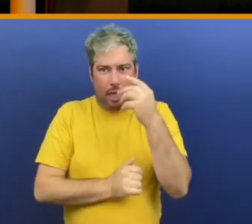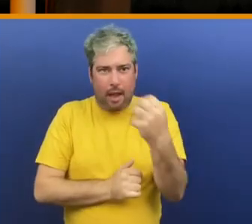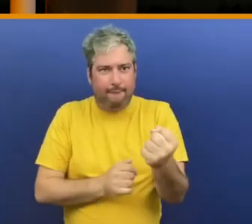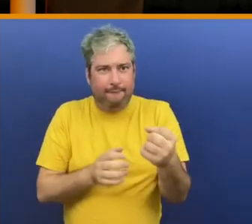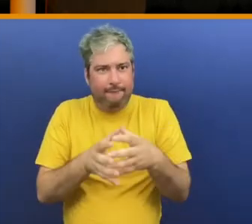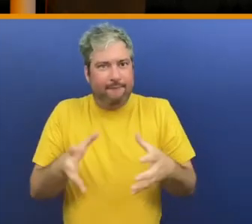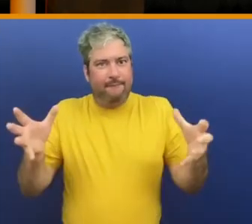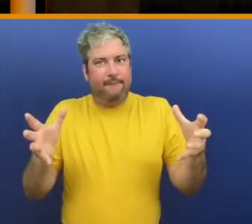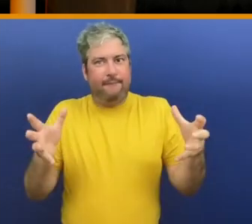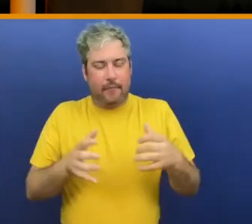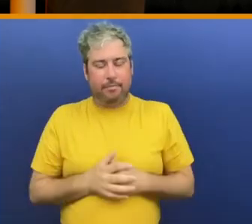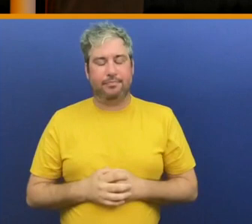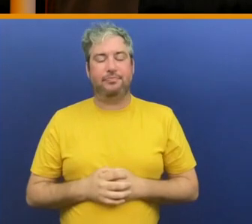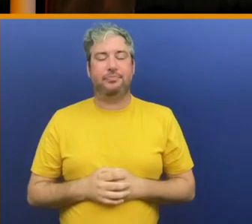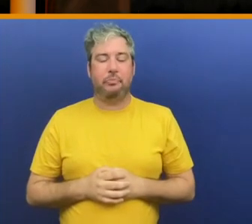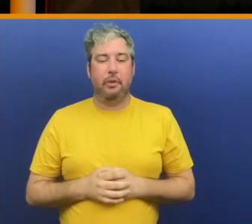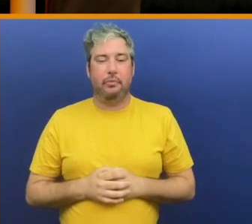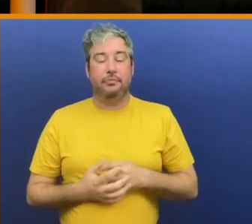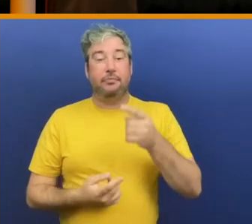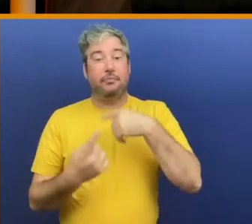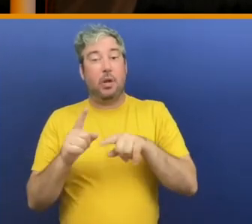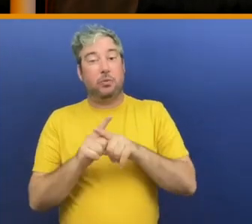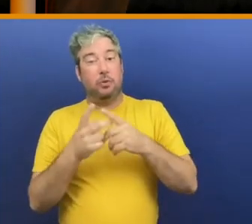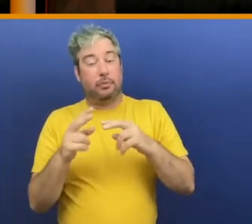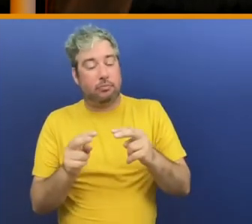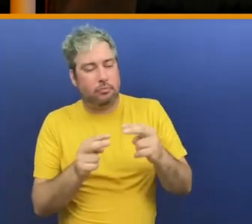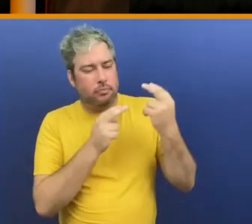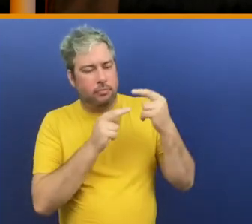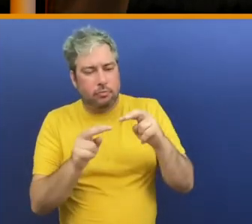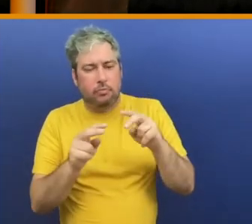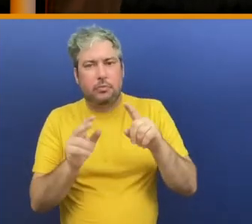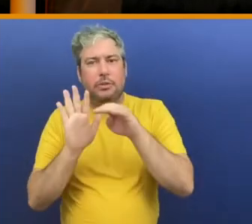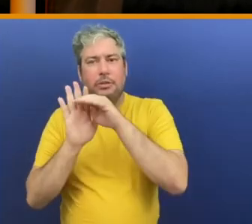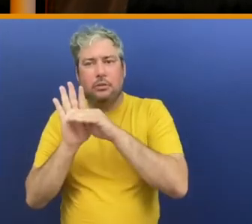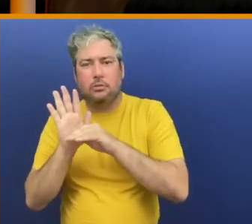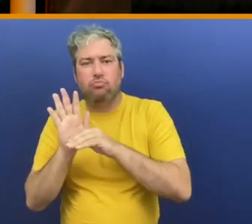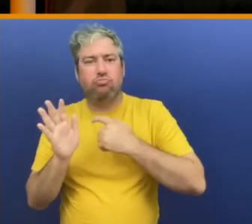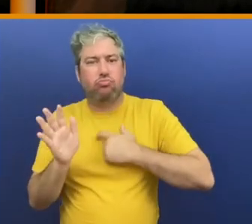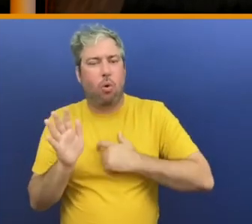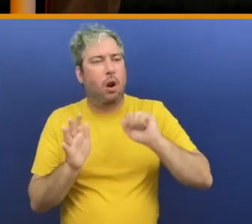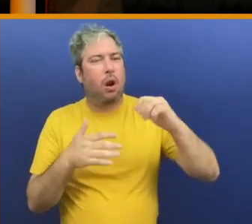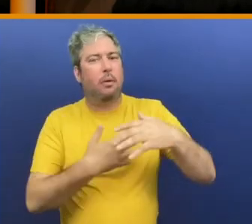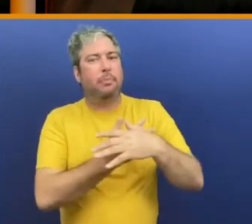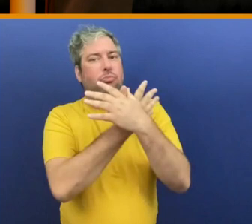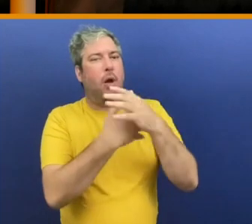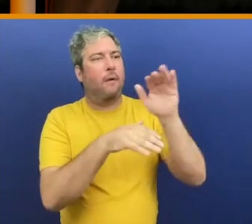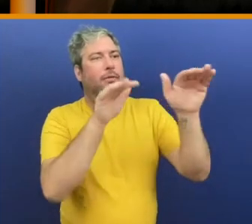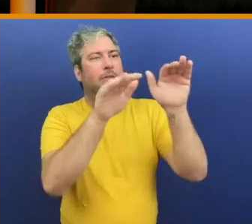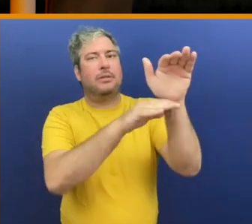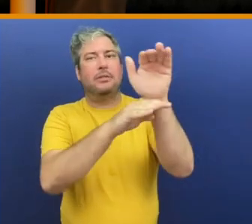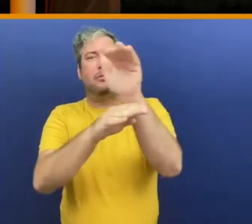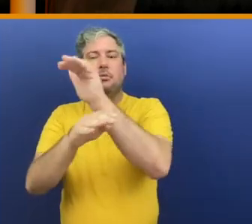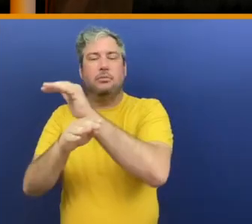Democrat overseas parties. They believe themselves to be in limbo. Following extensive discussions, they're no